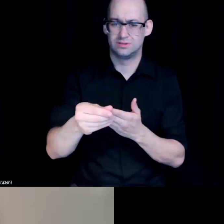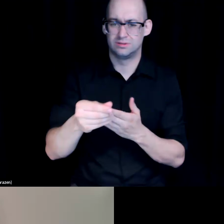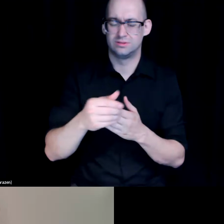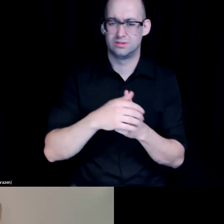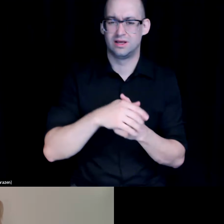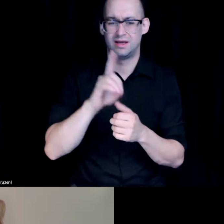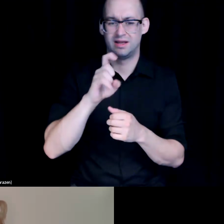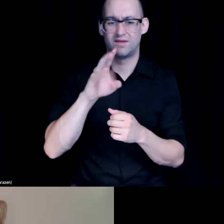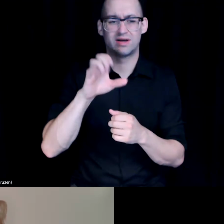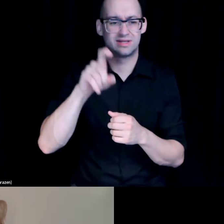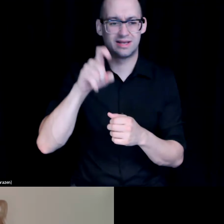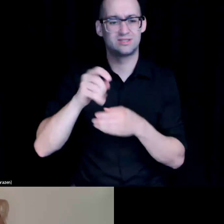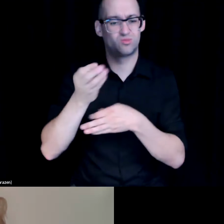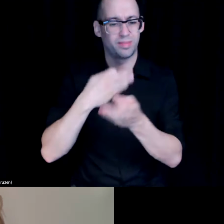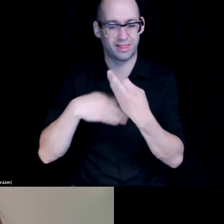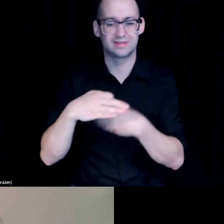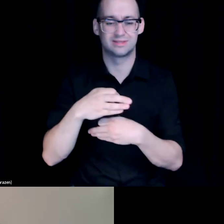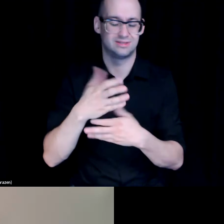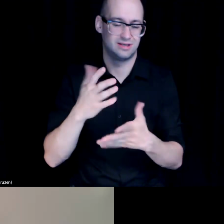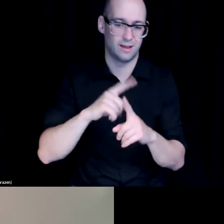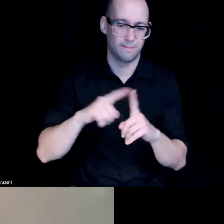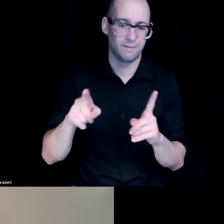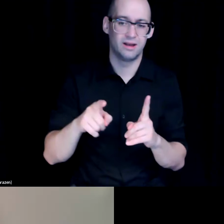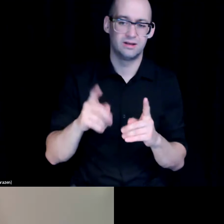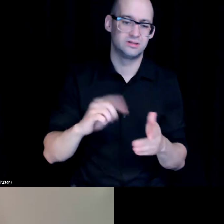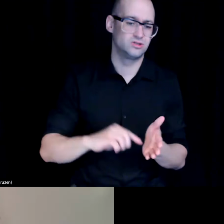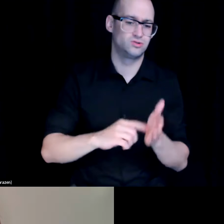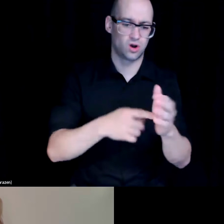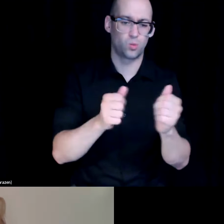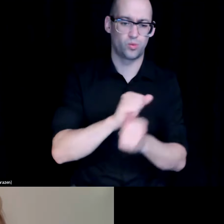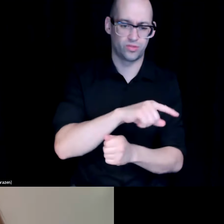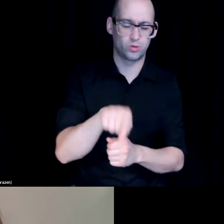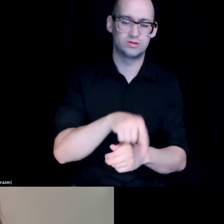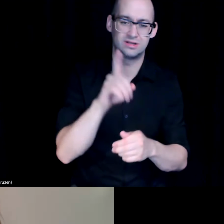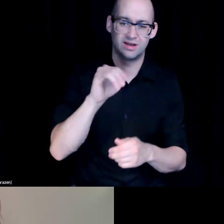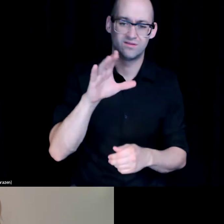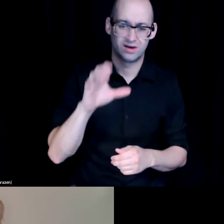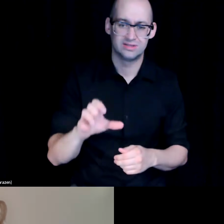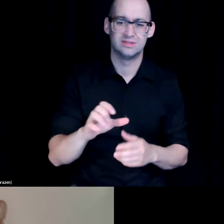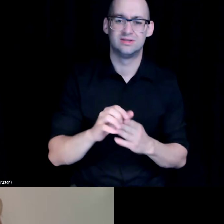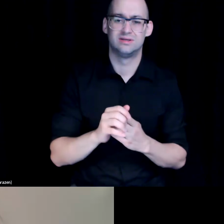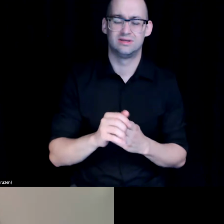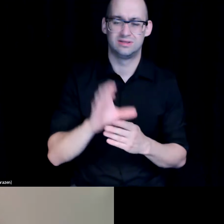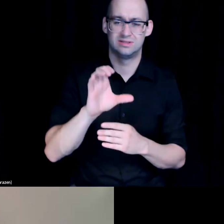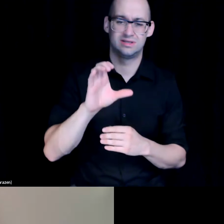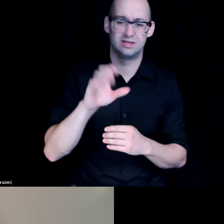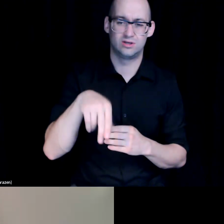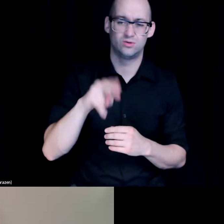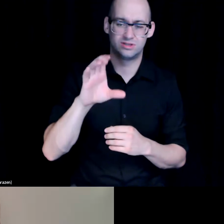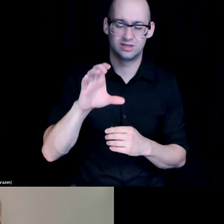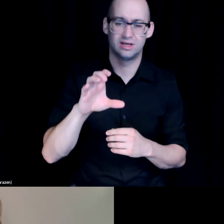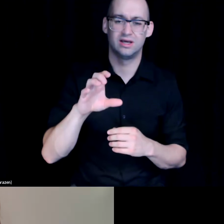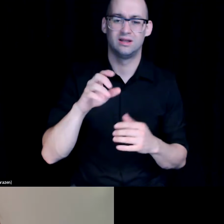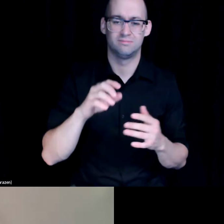need to be replaced at some point, but getting folks those devices in the first place. CPUC funded projects are paying for devices.